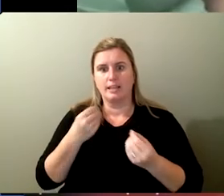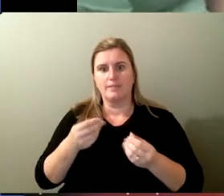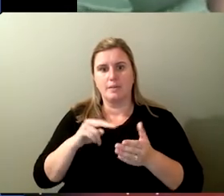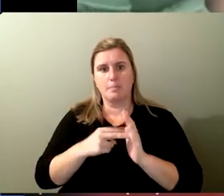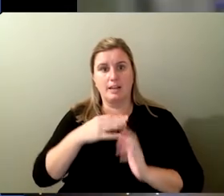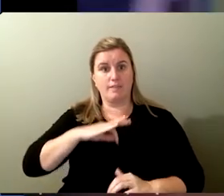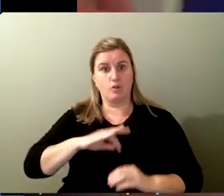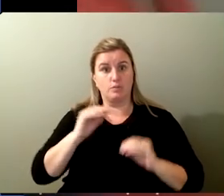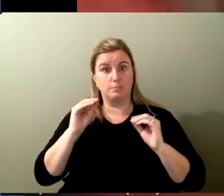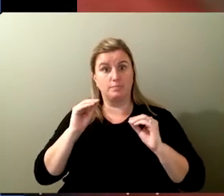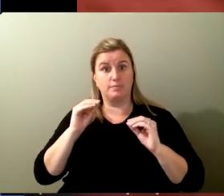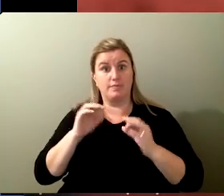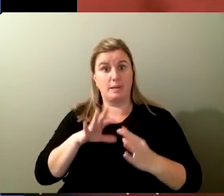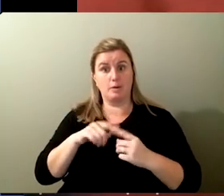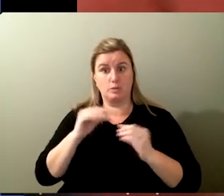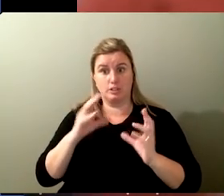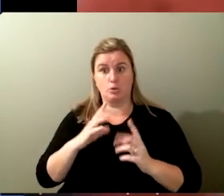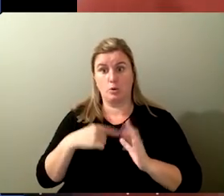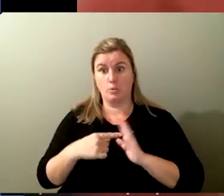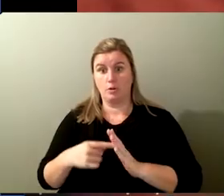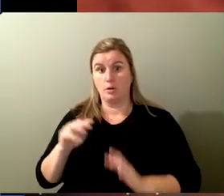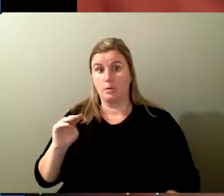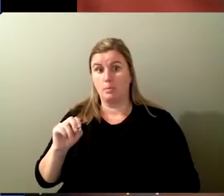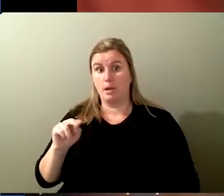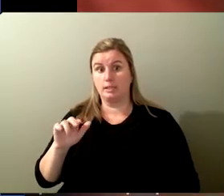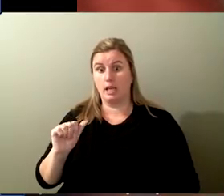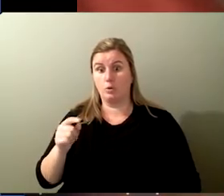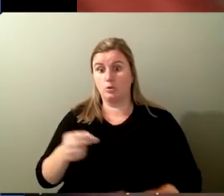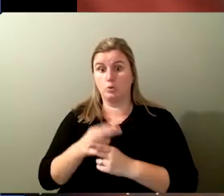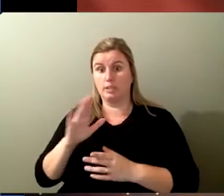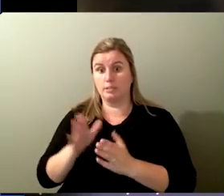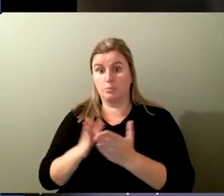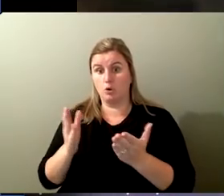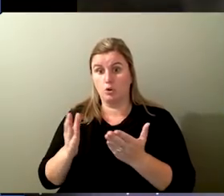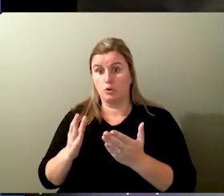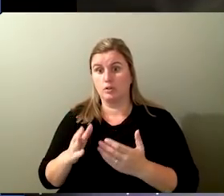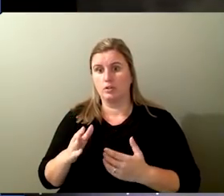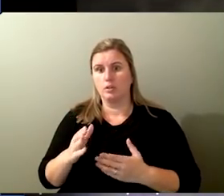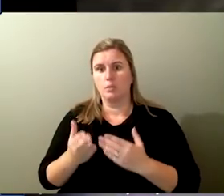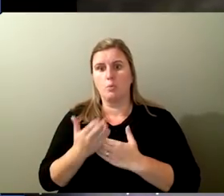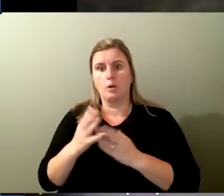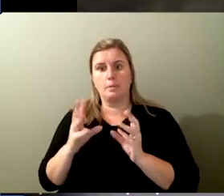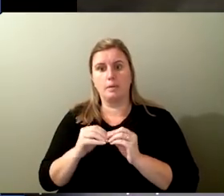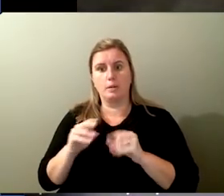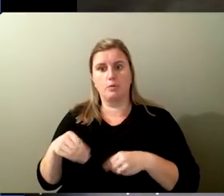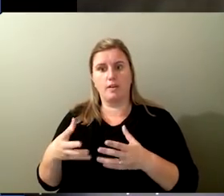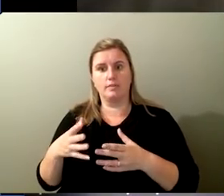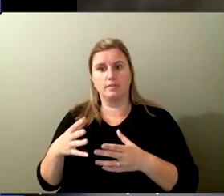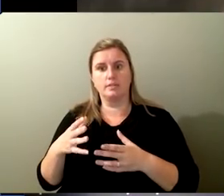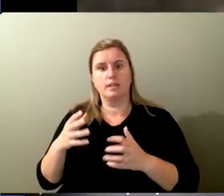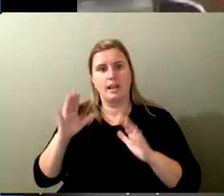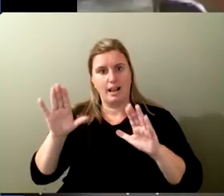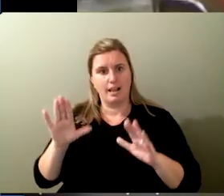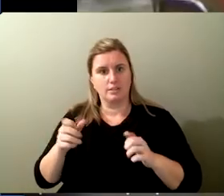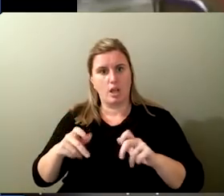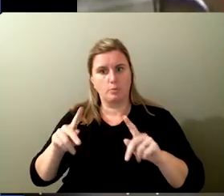to teachers. So when we're presenting it to Montana too, when he's using his book, The morning meeting provides an excellent opportunity to